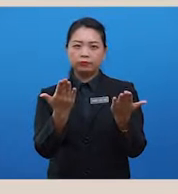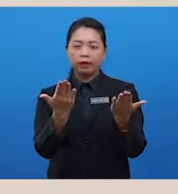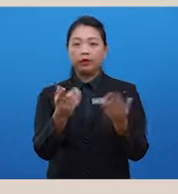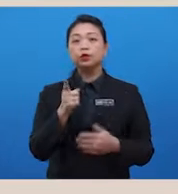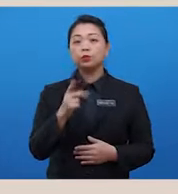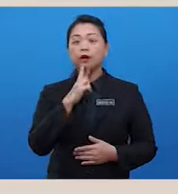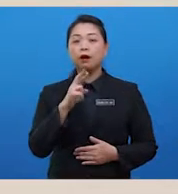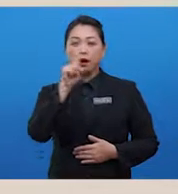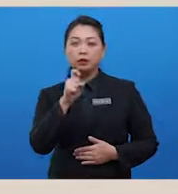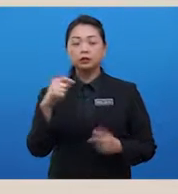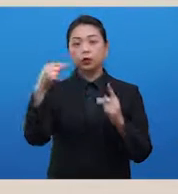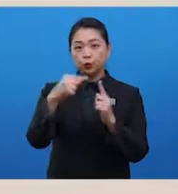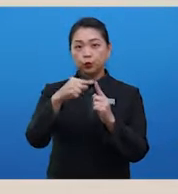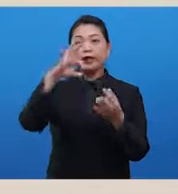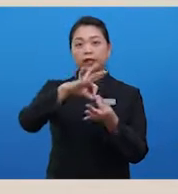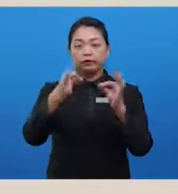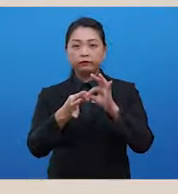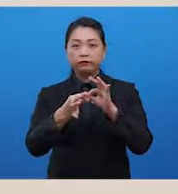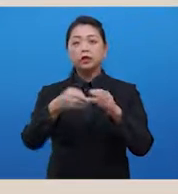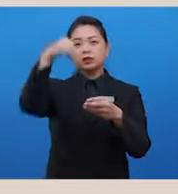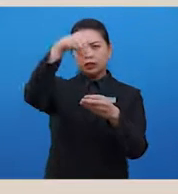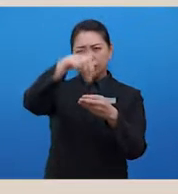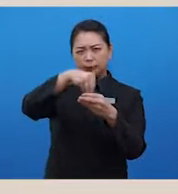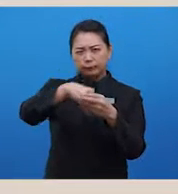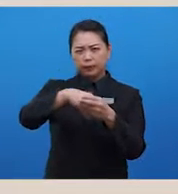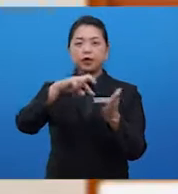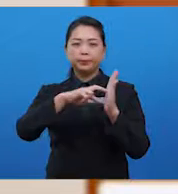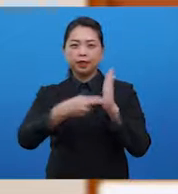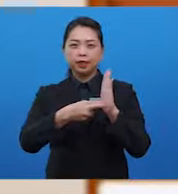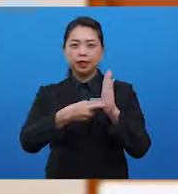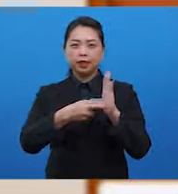asked to infer for a deeper meaning.